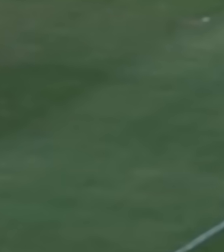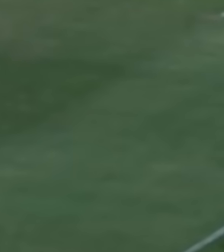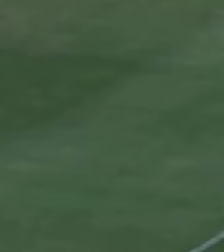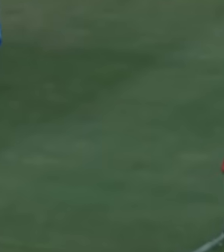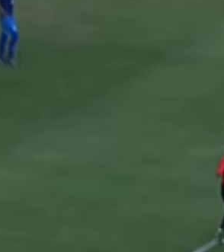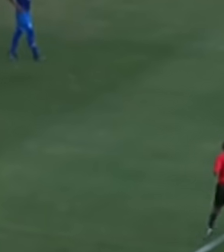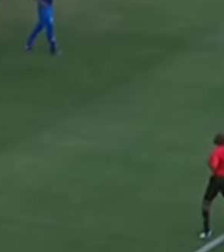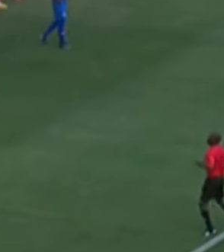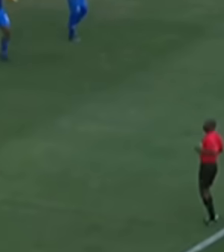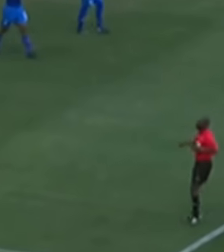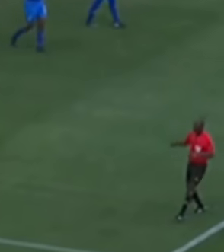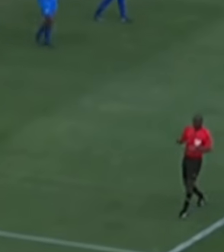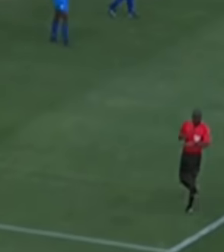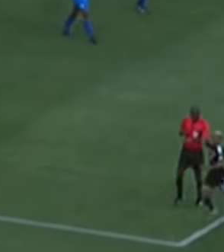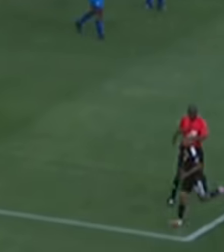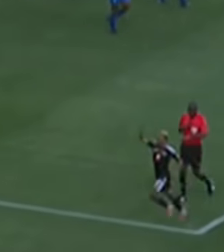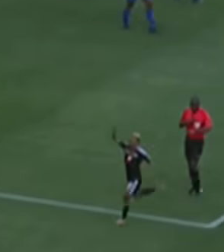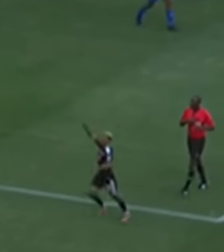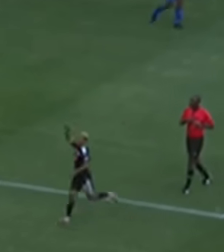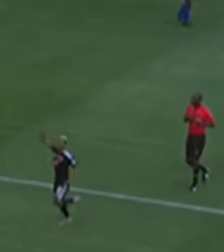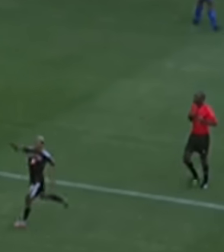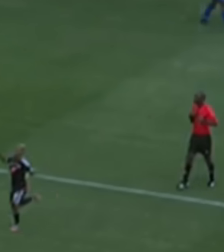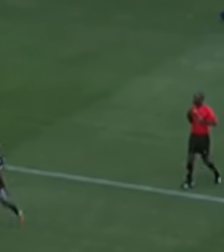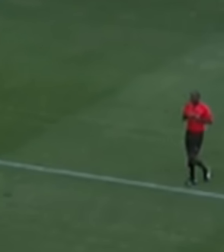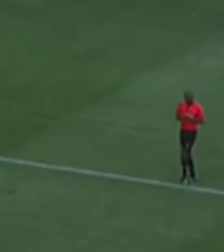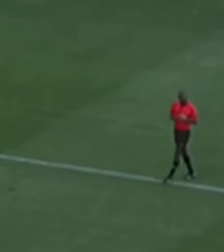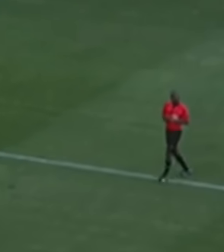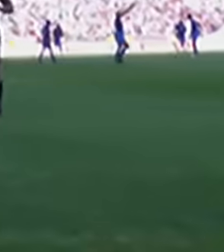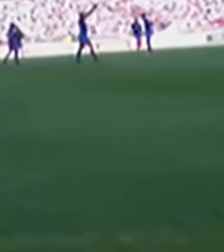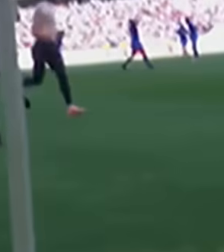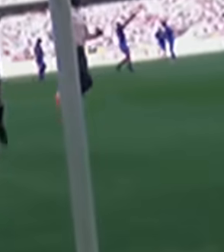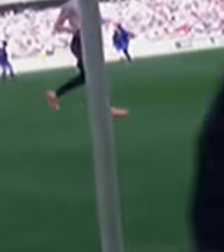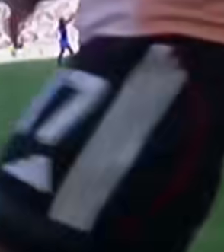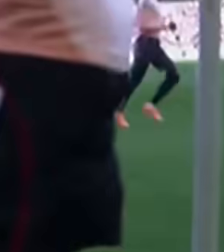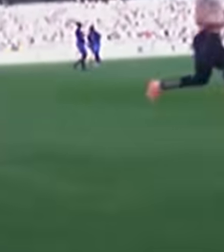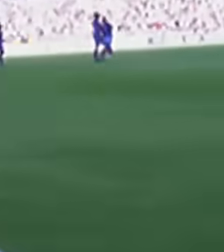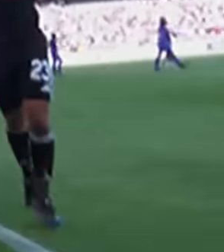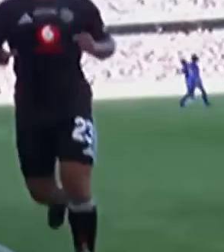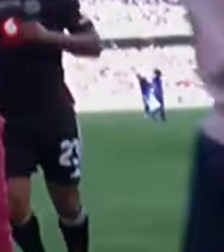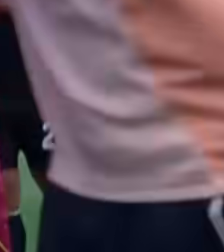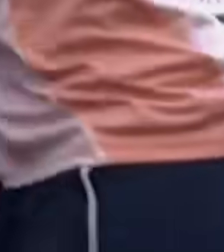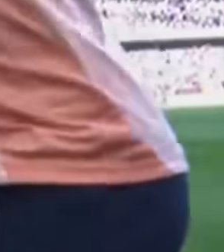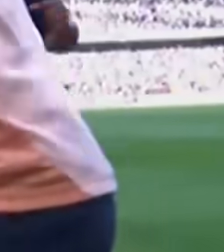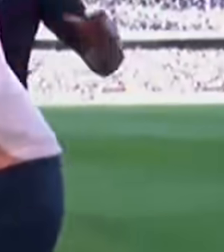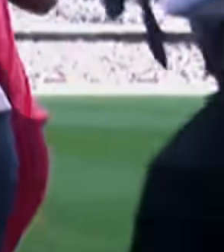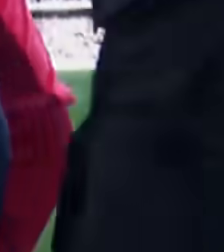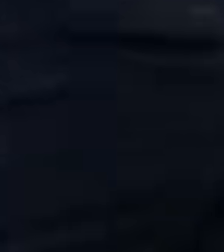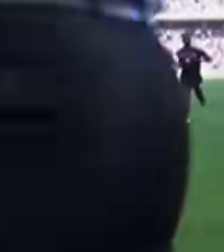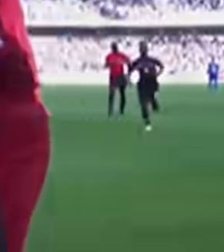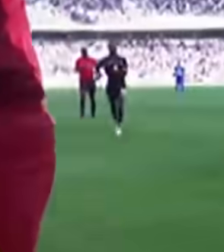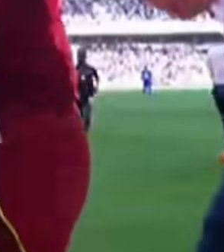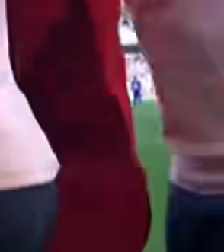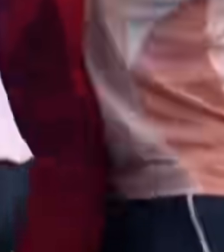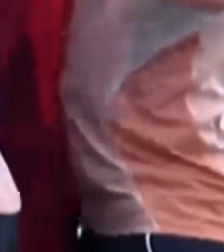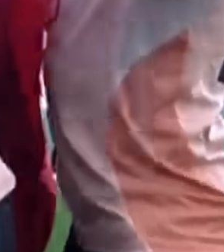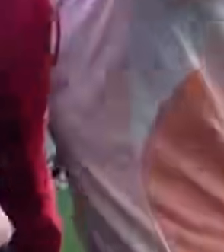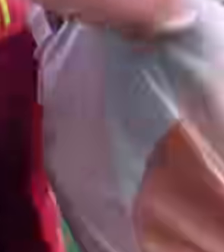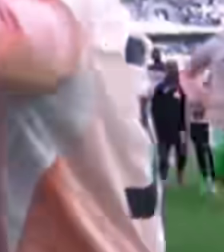The Buccaneers take the lead. Morebi scores for the 8th time this season in a province that he knows really